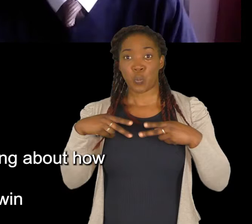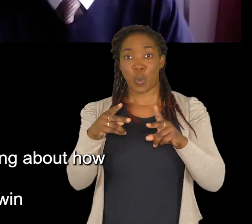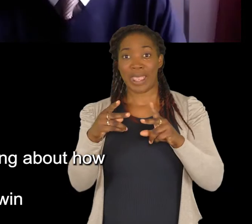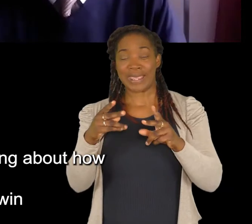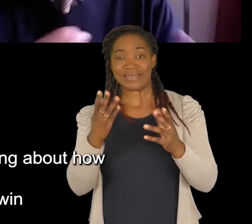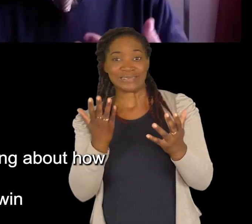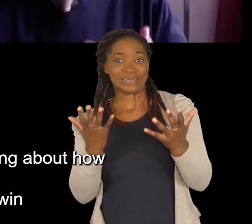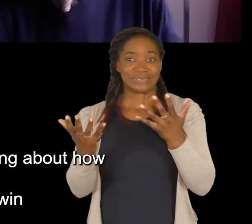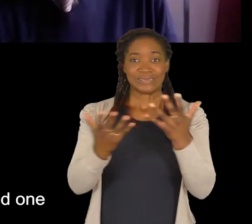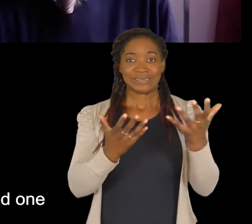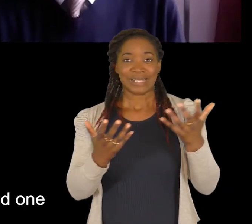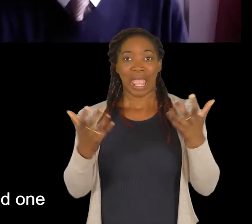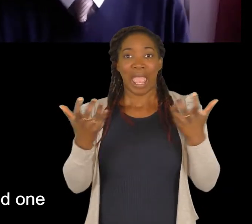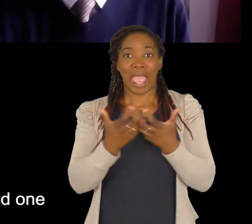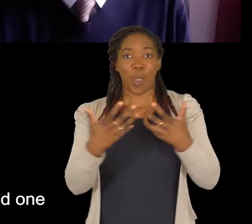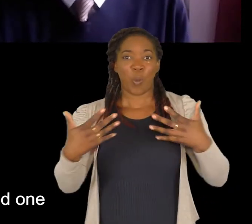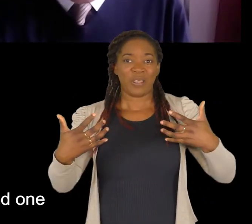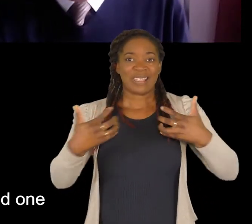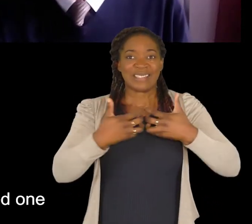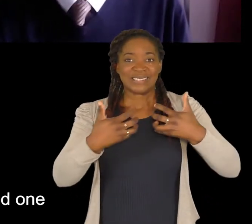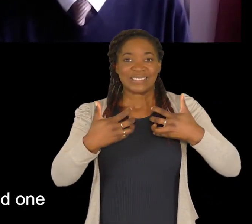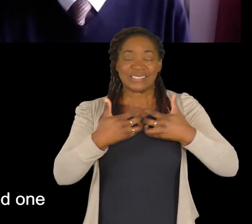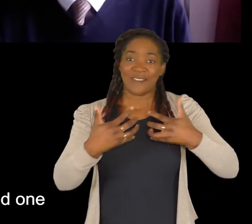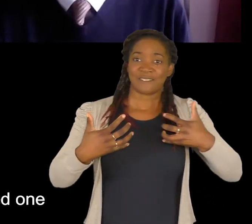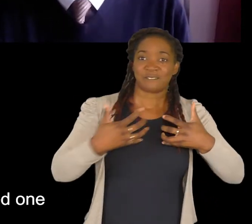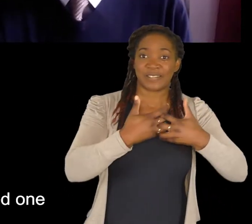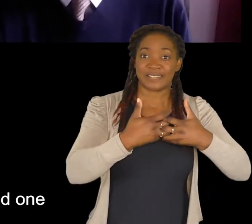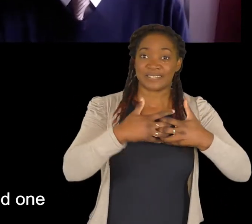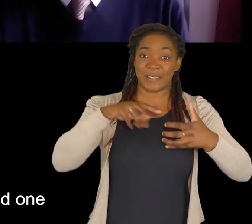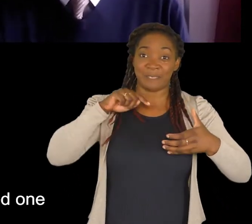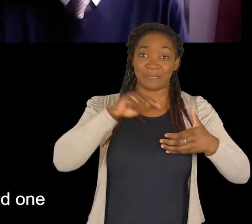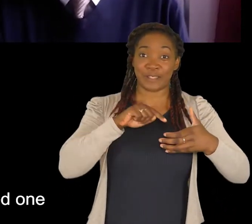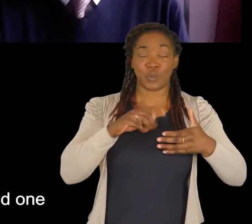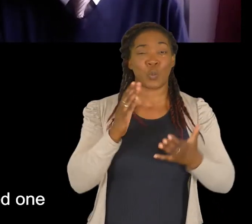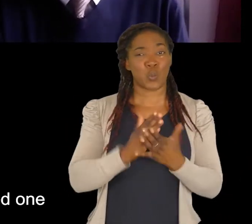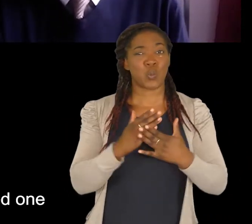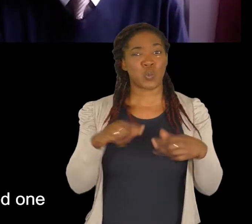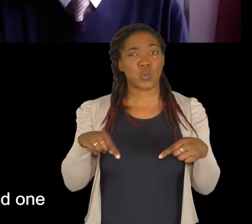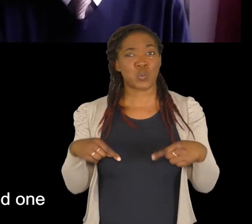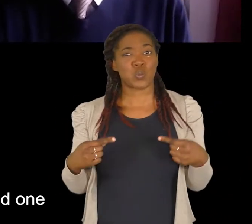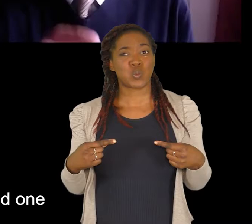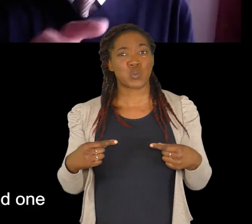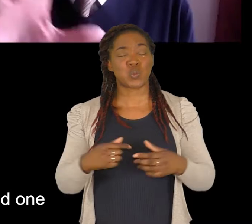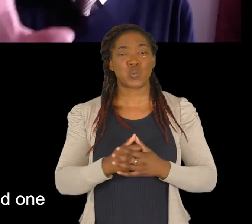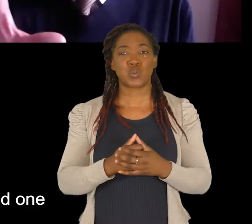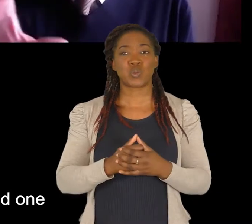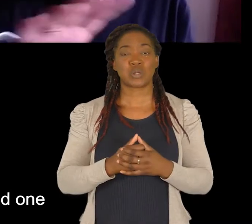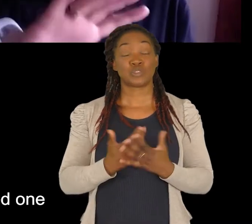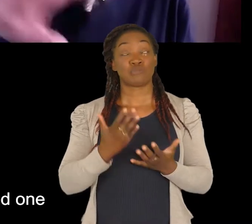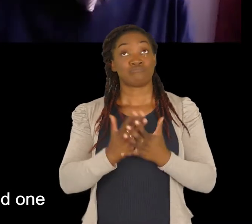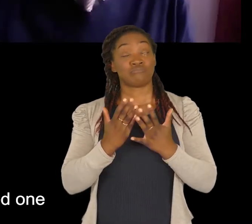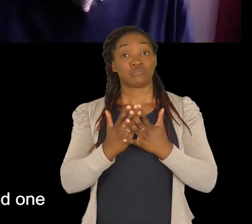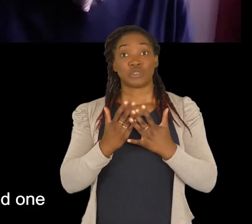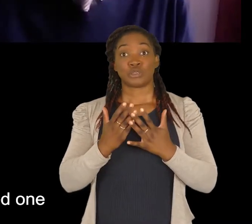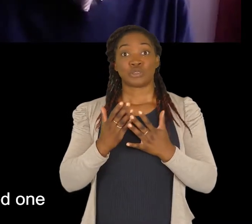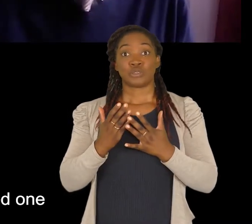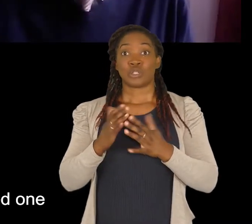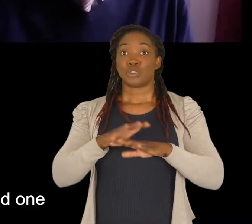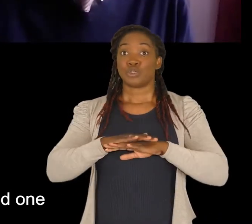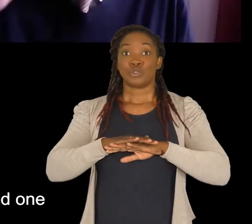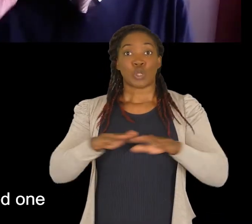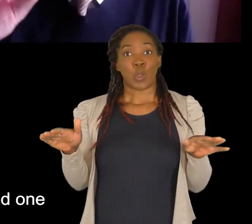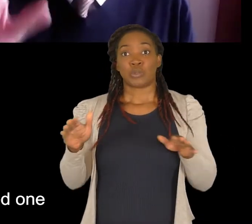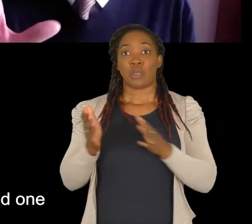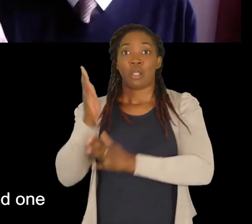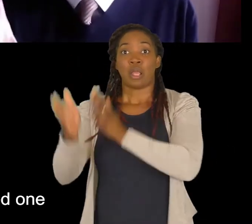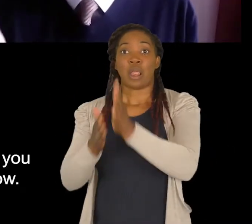with companies in a win-win way, that's still a challenge. That's still a challenge for all of us, right? So what I'm saying is don't go far and